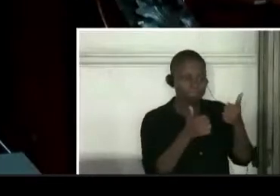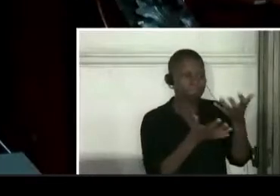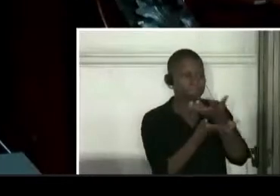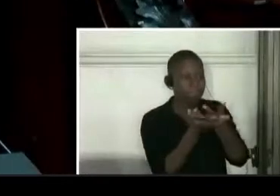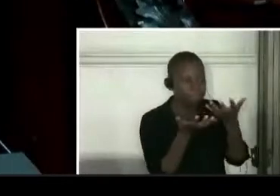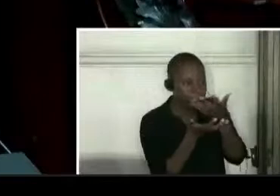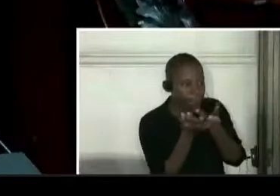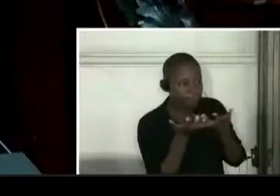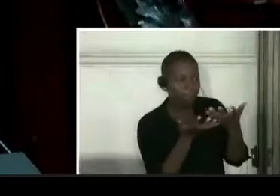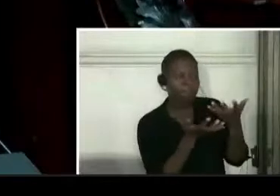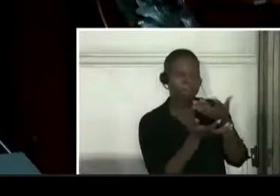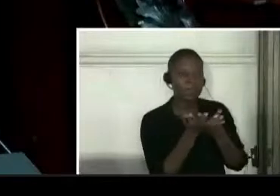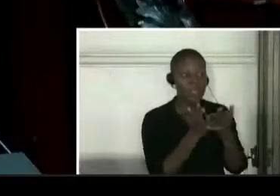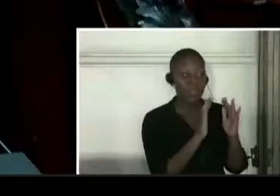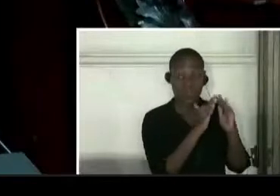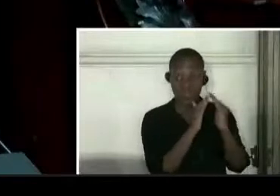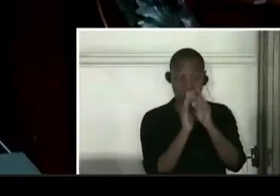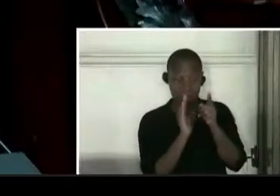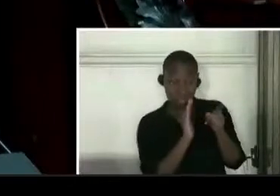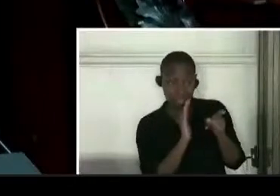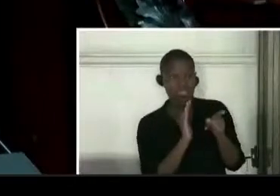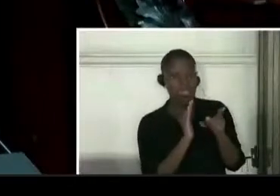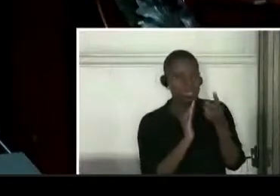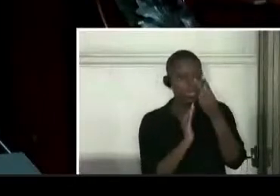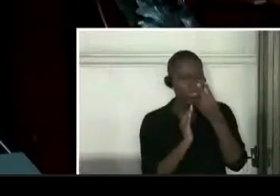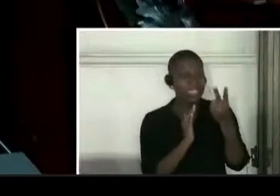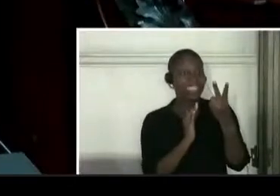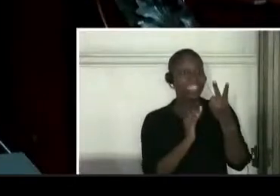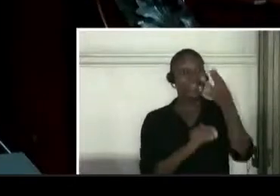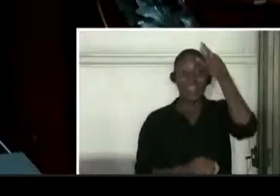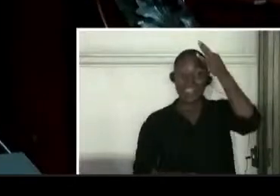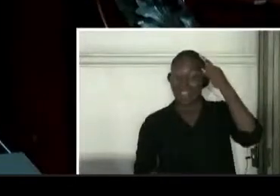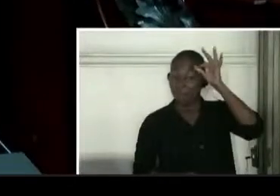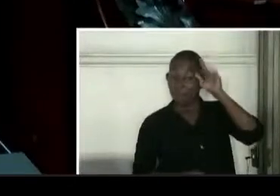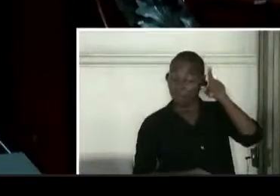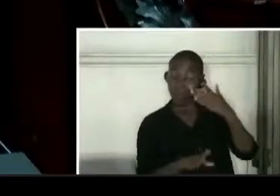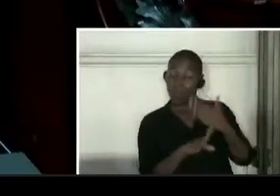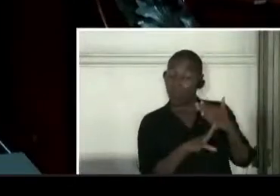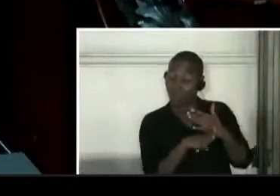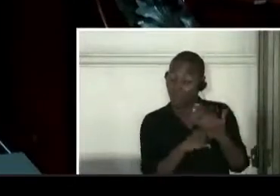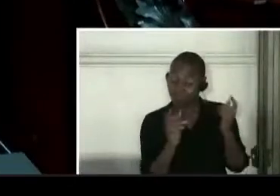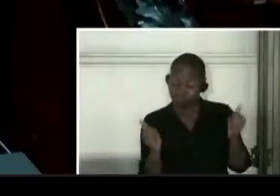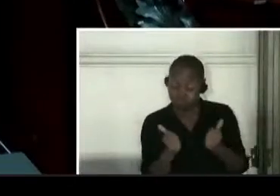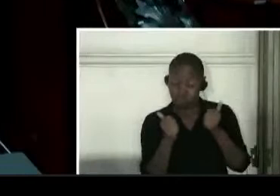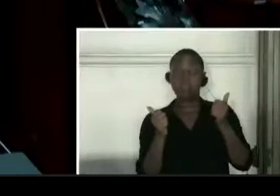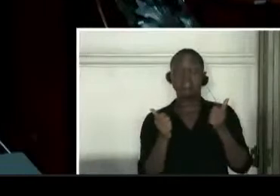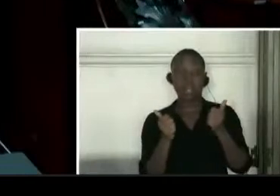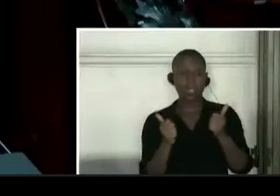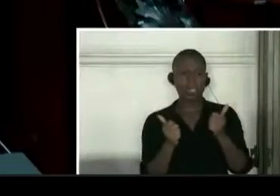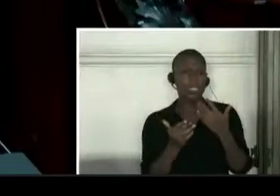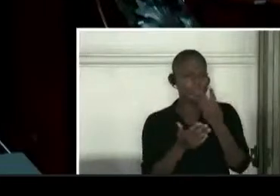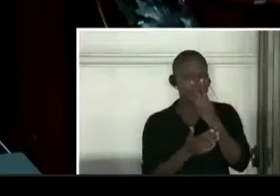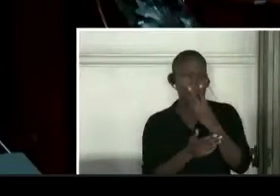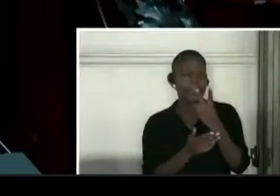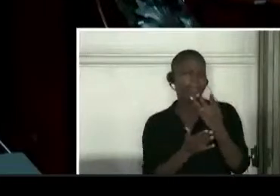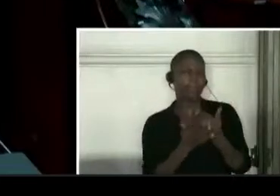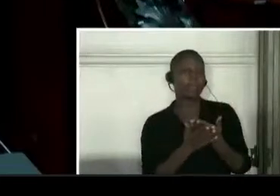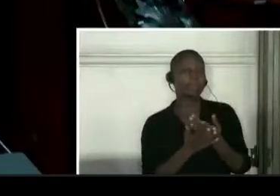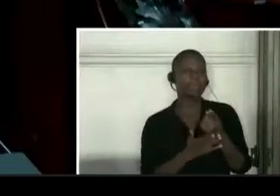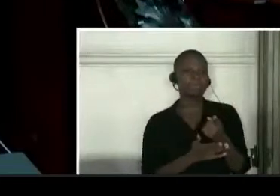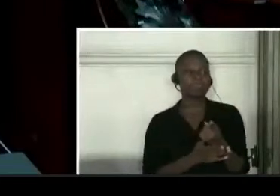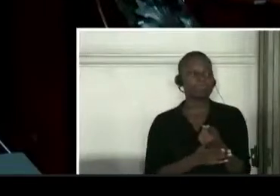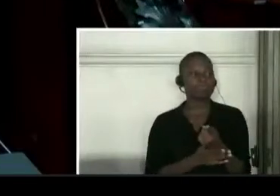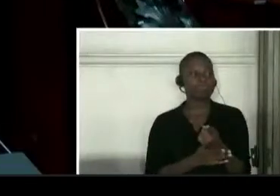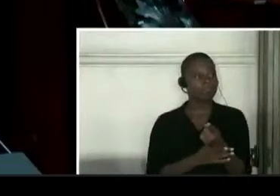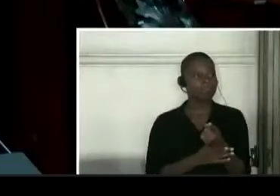ukuze umsebenzi omuhle owenziwa uhulumeni ubonakale. Sihlale sisho ukuthi enye yezingqinamba eyenza kungabonakali